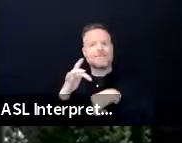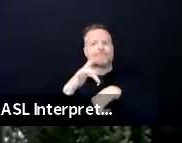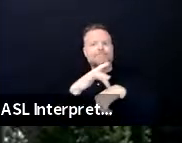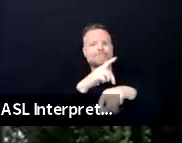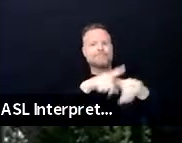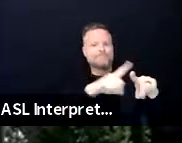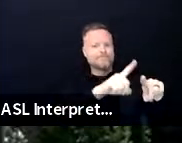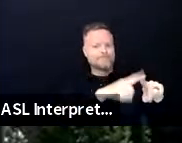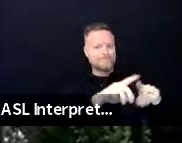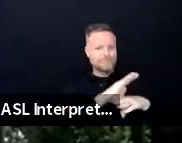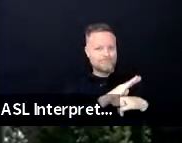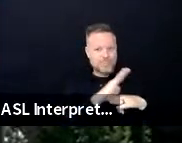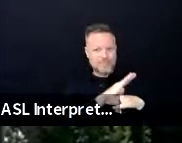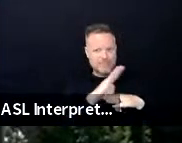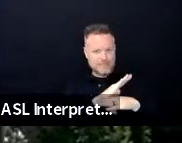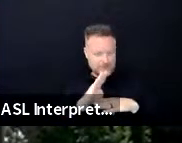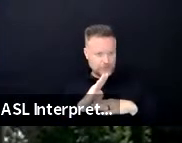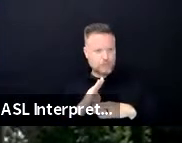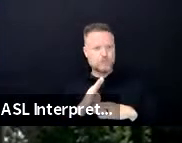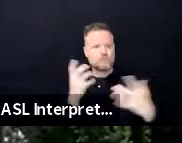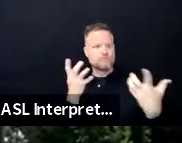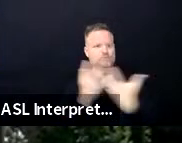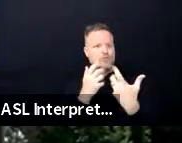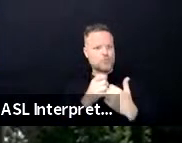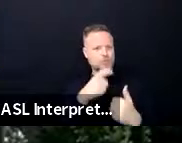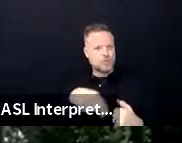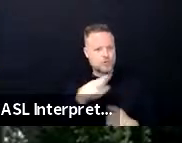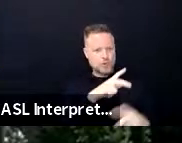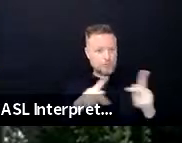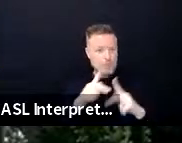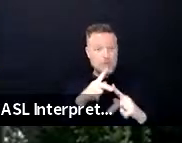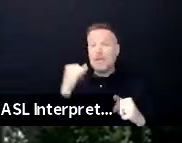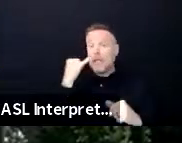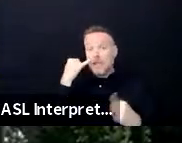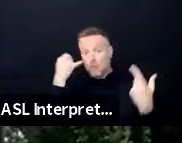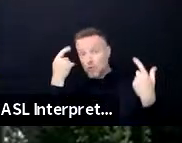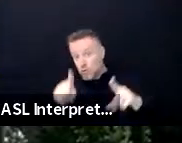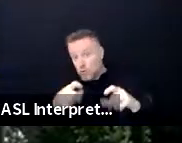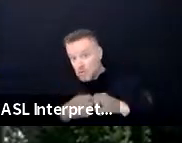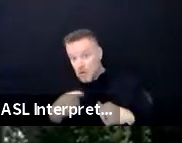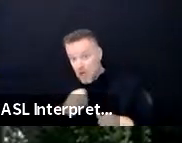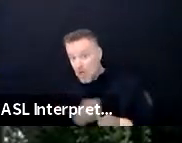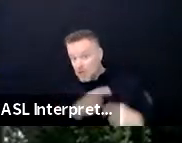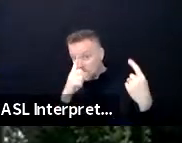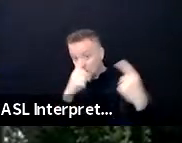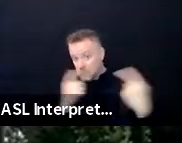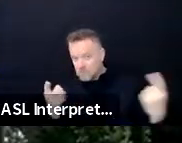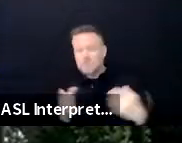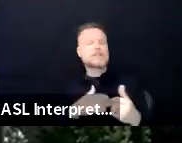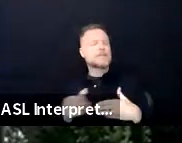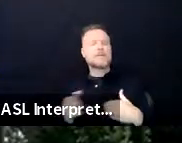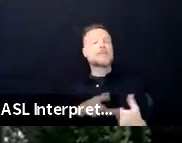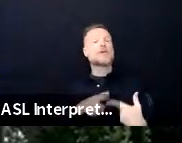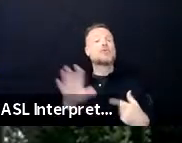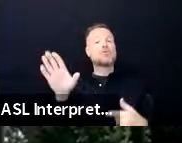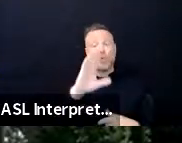engage those people who are at the table, whether they agree with us or not. Everybody's voice should have